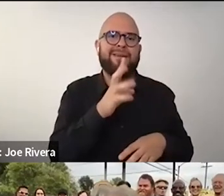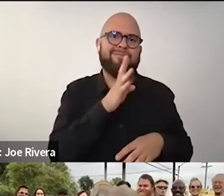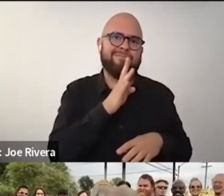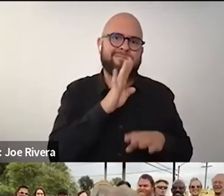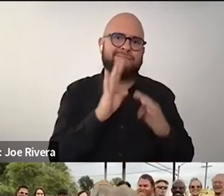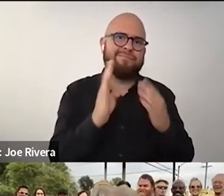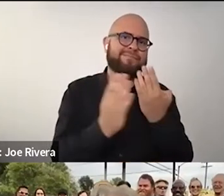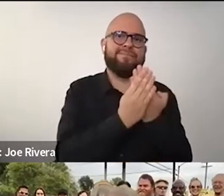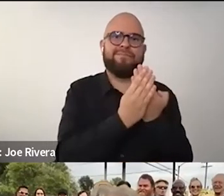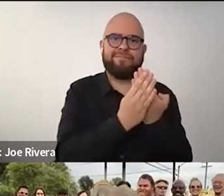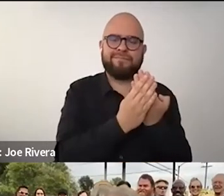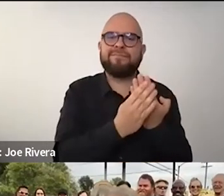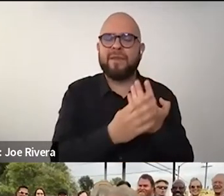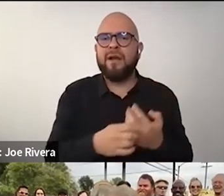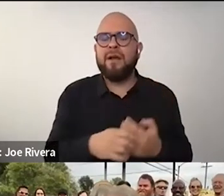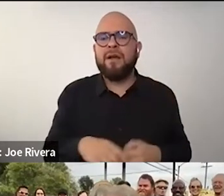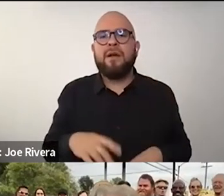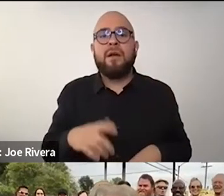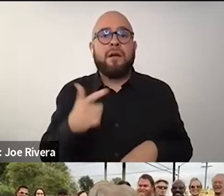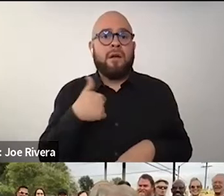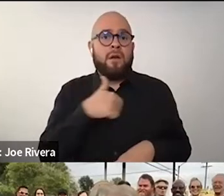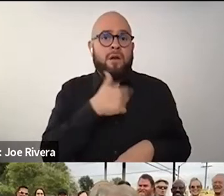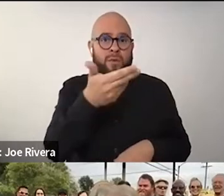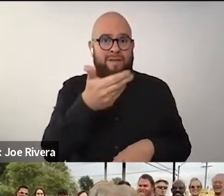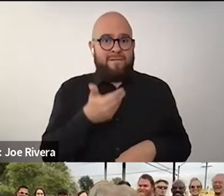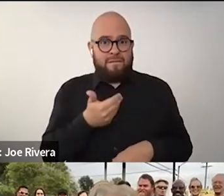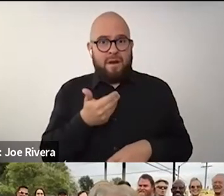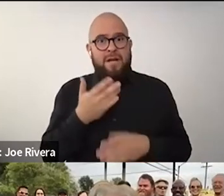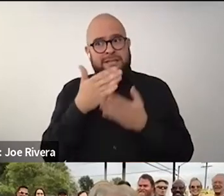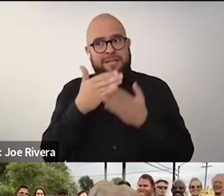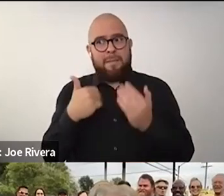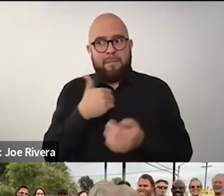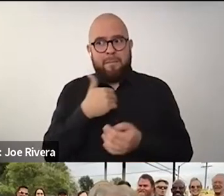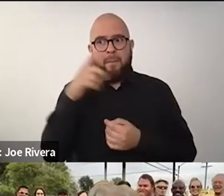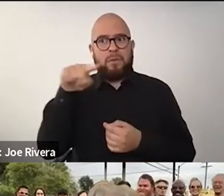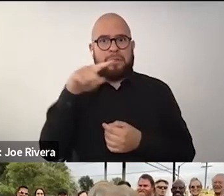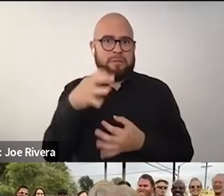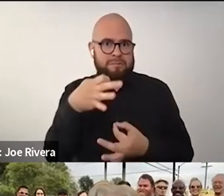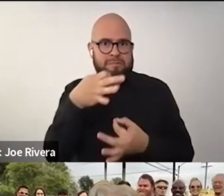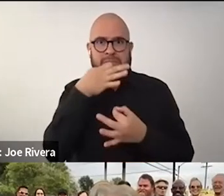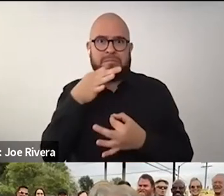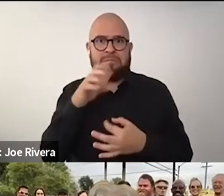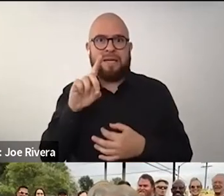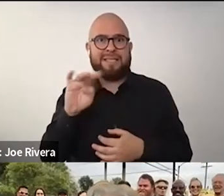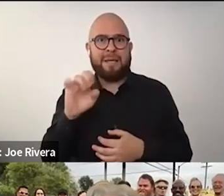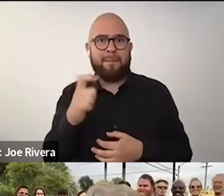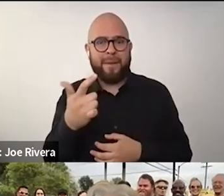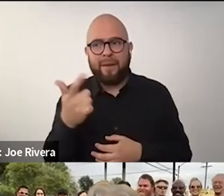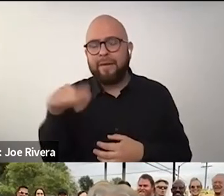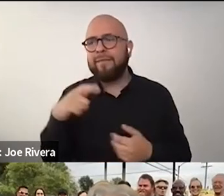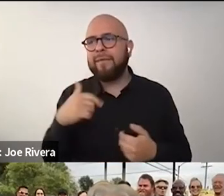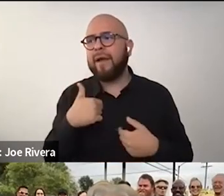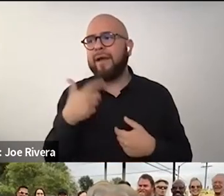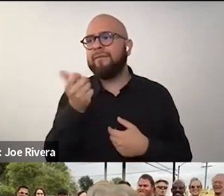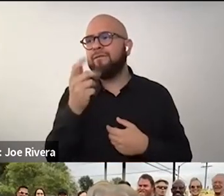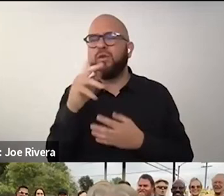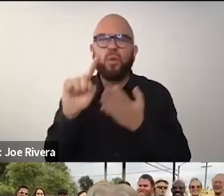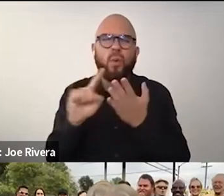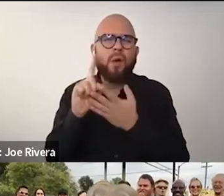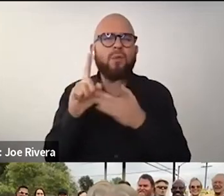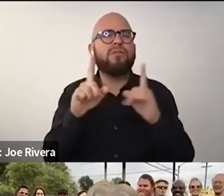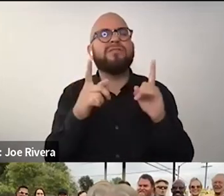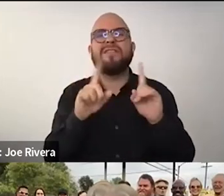were experts at dubbing, and we had a few hours of different talks and